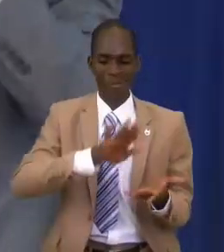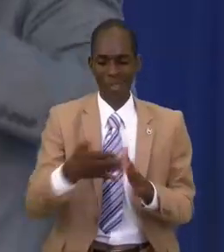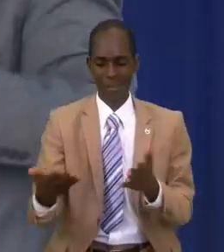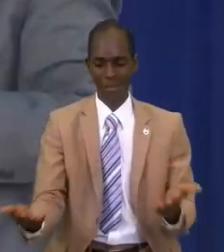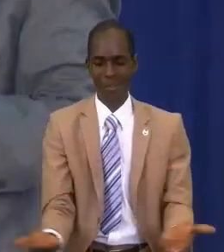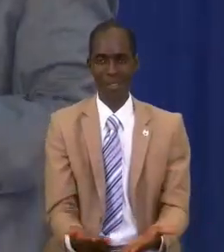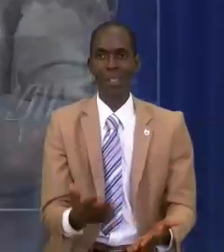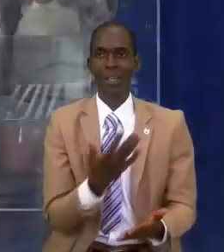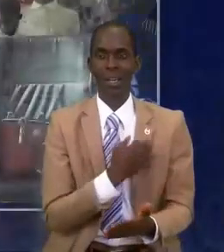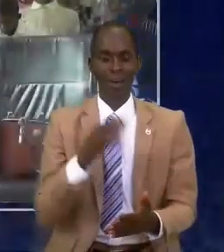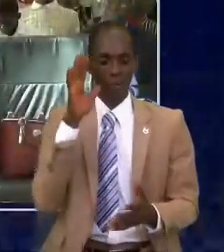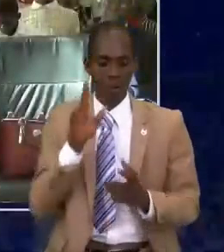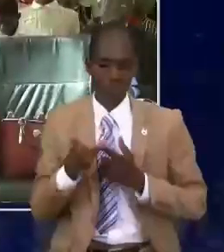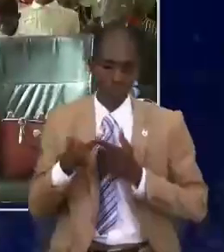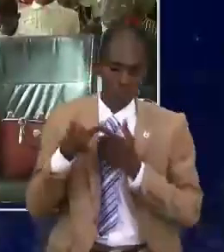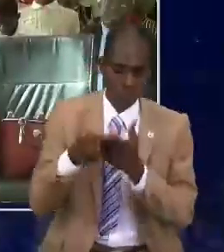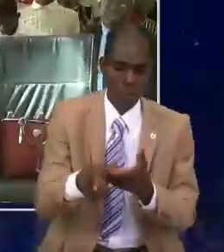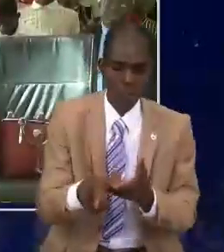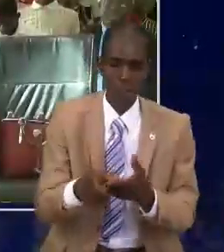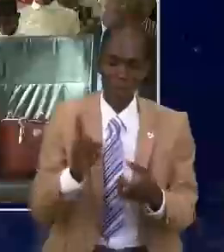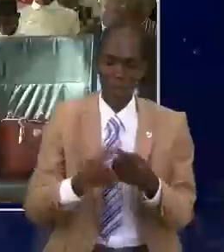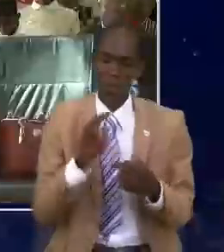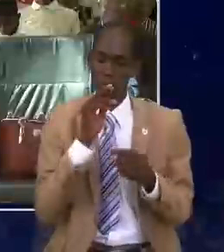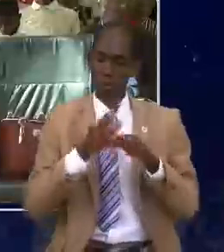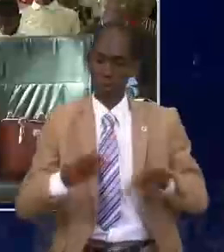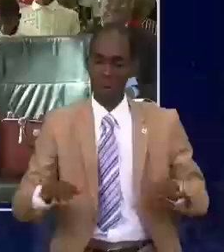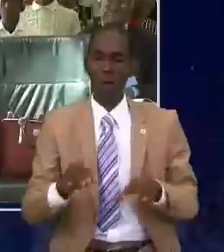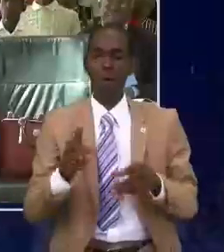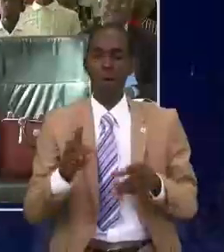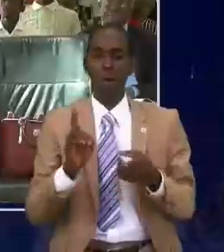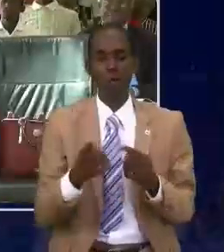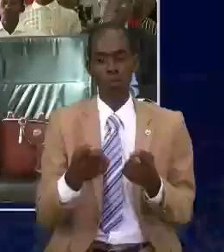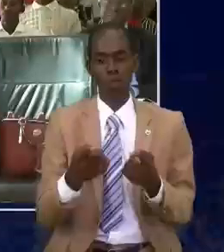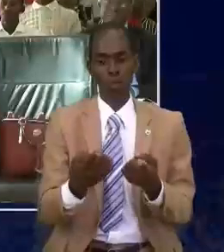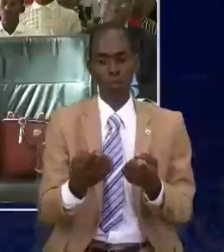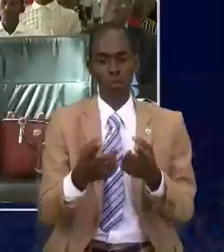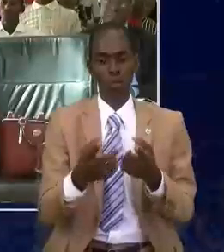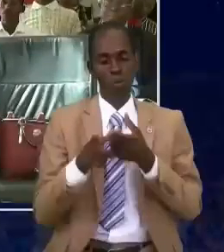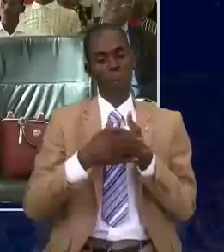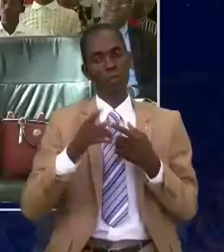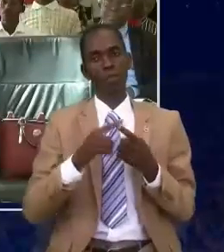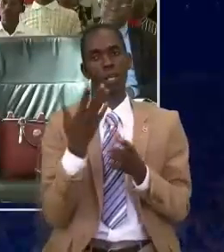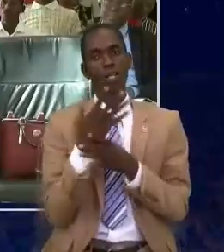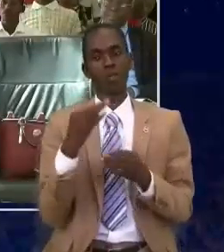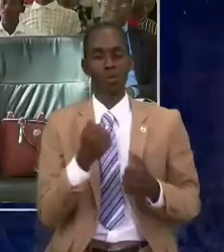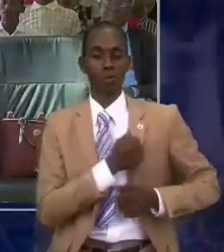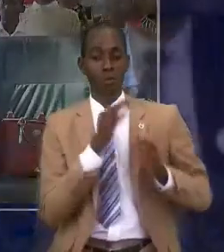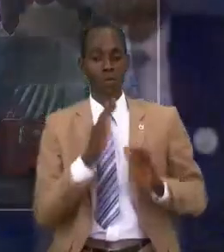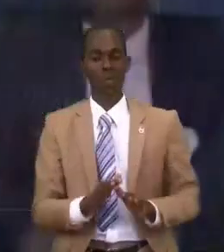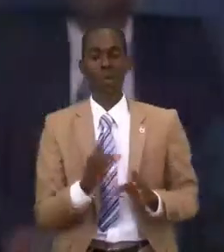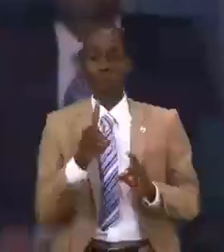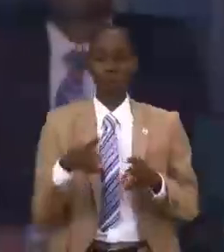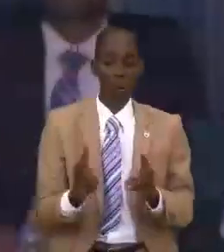the arms of the soldiers. One way or the other, they say you are gone. And heaven says all